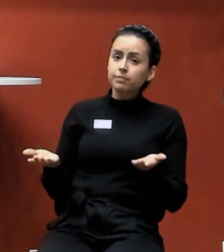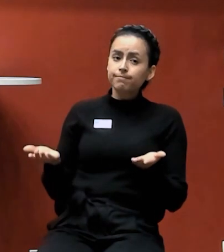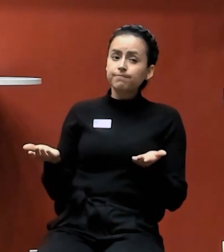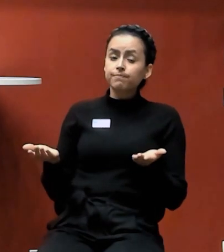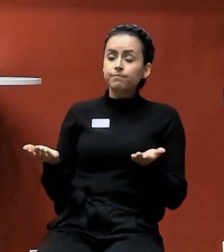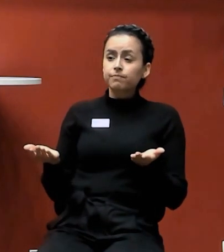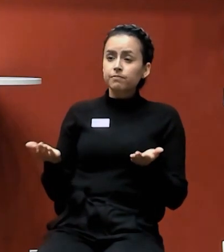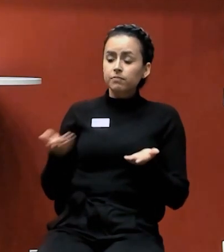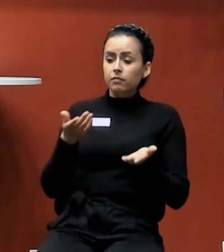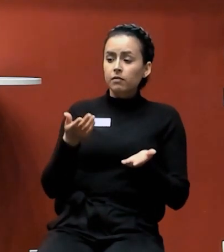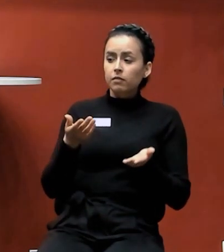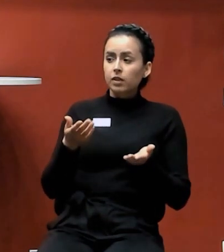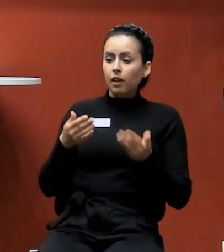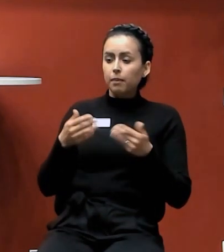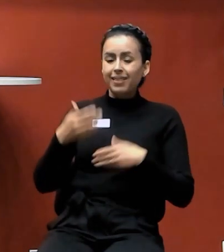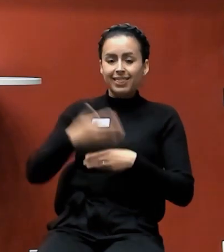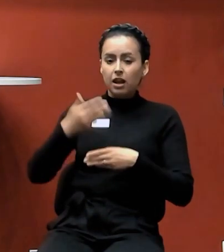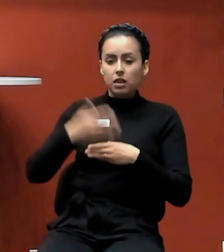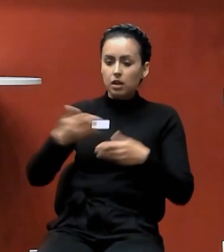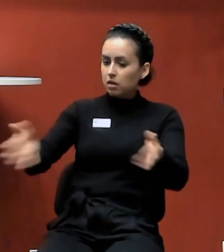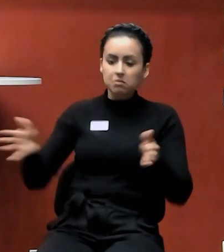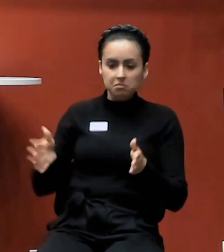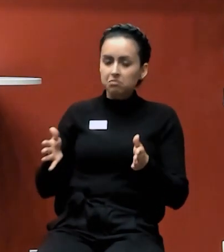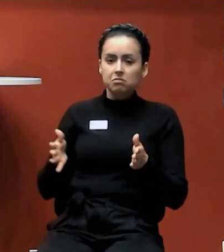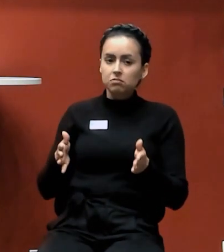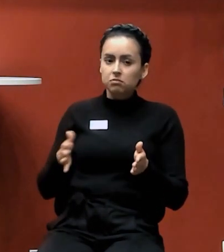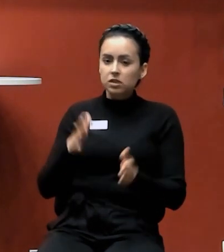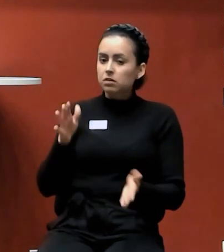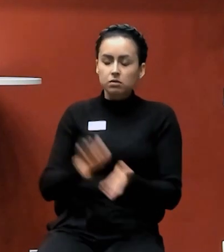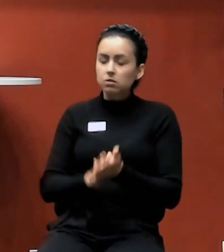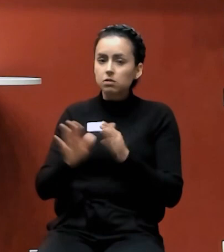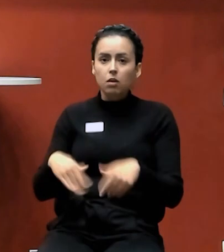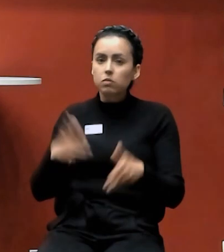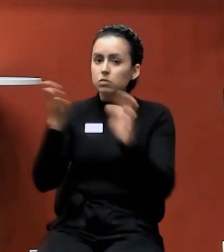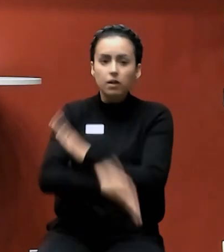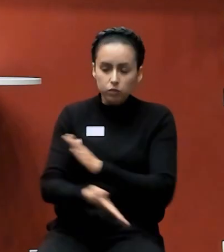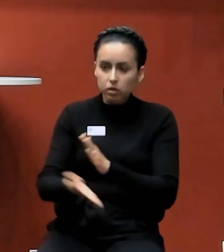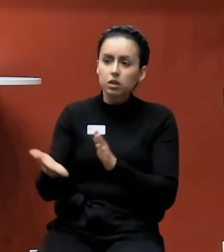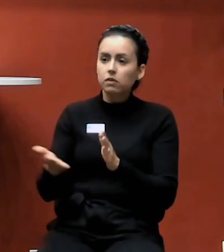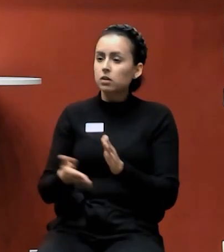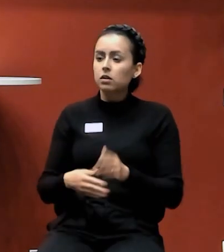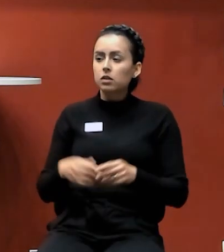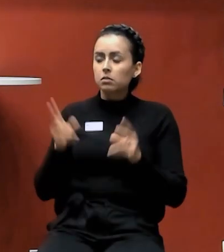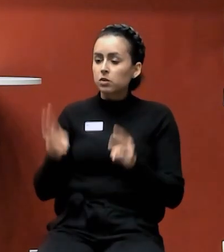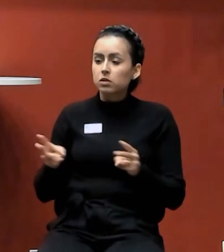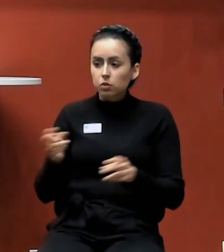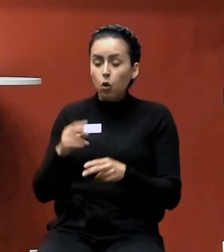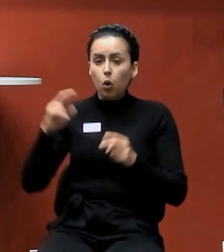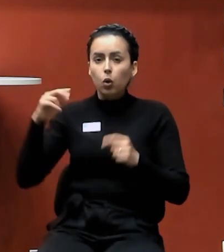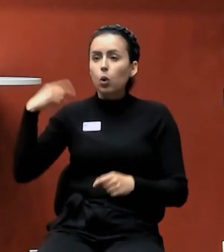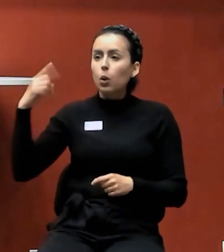none of the theatres that we toured to were accessible. Even the the big theatre venues in